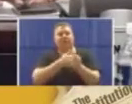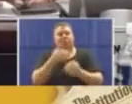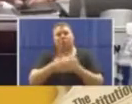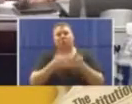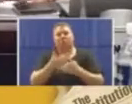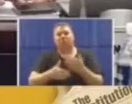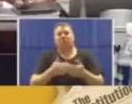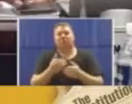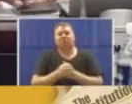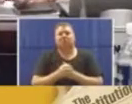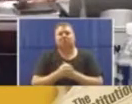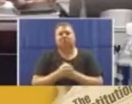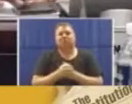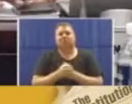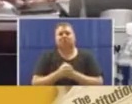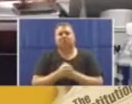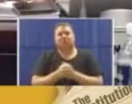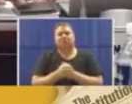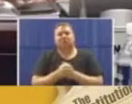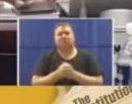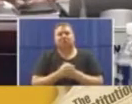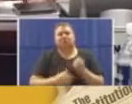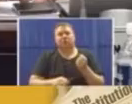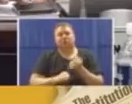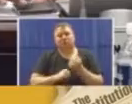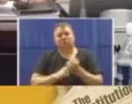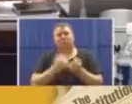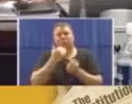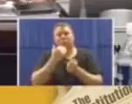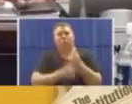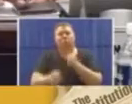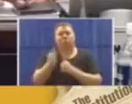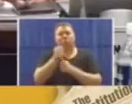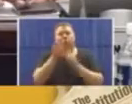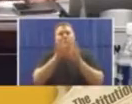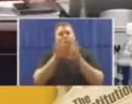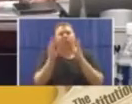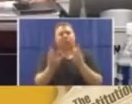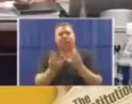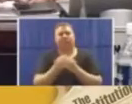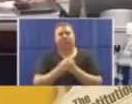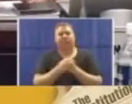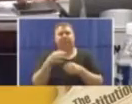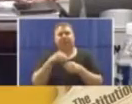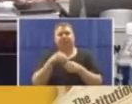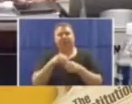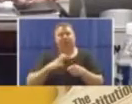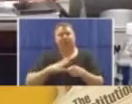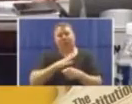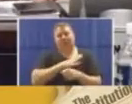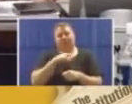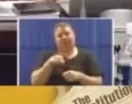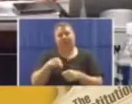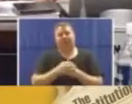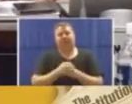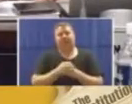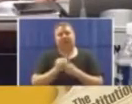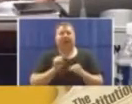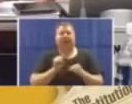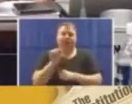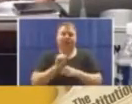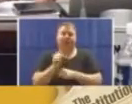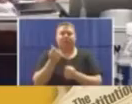greylisting, supported by the cabinet established in Interdepartmental Committee on Anti-Money Laundering